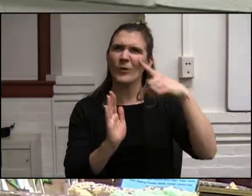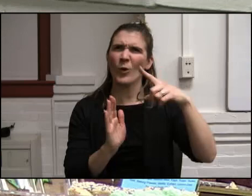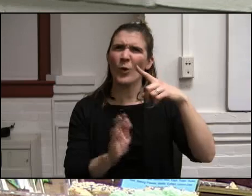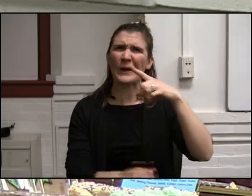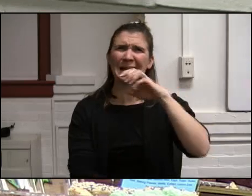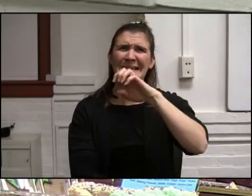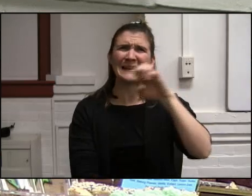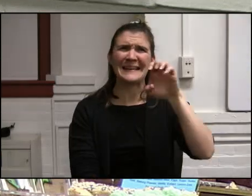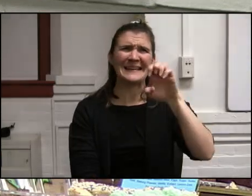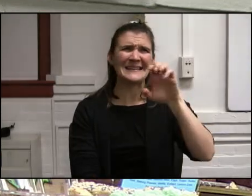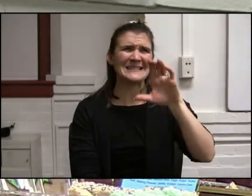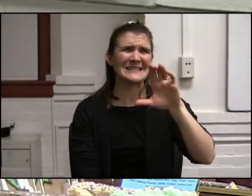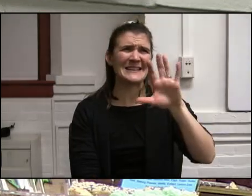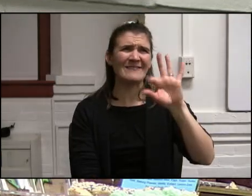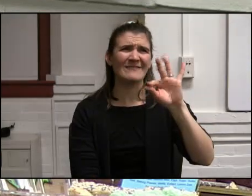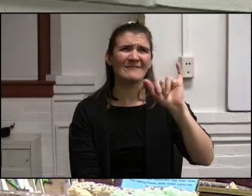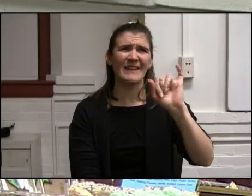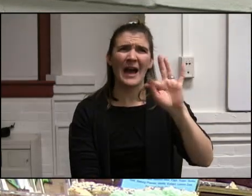EC Fiber